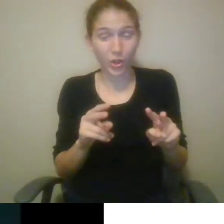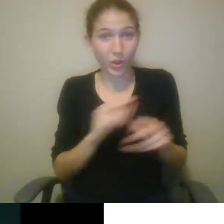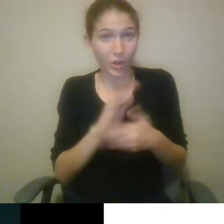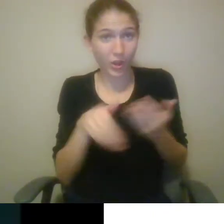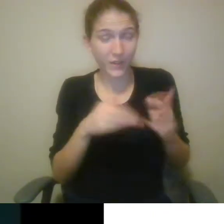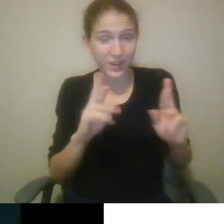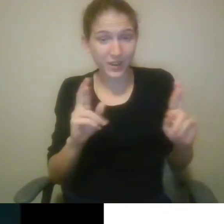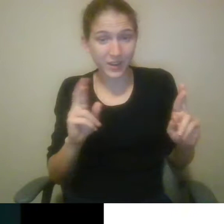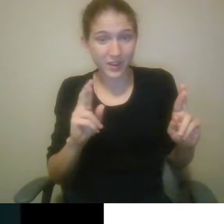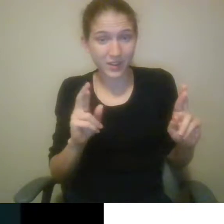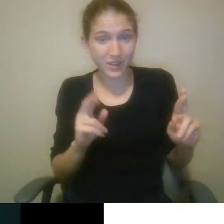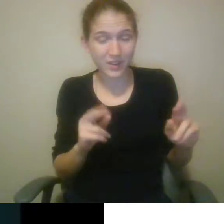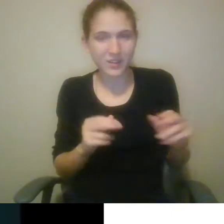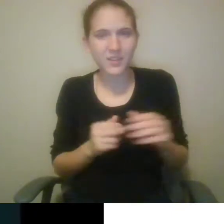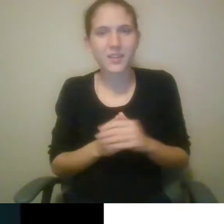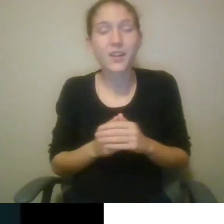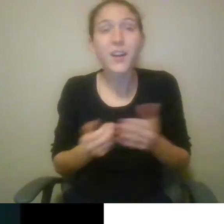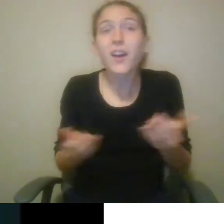Everyone's ready.